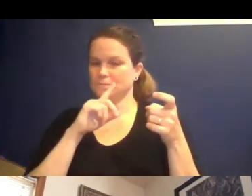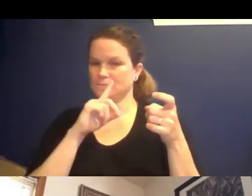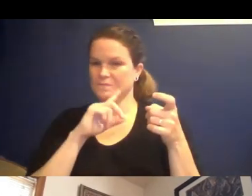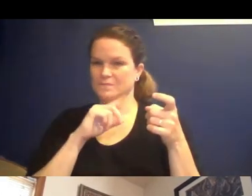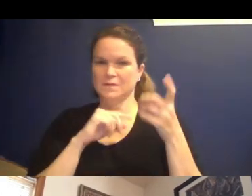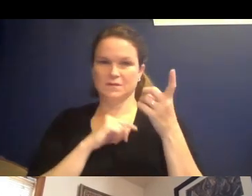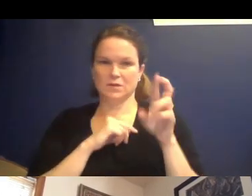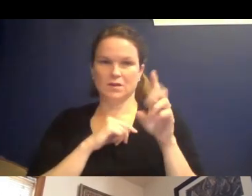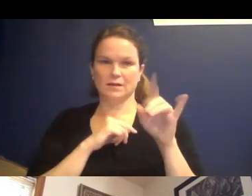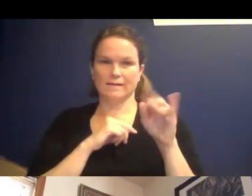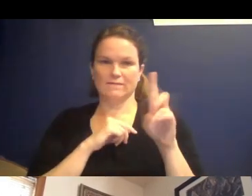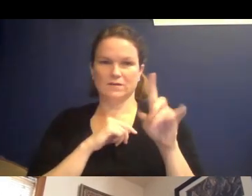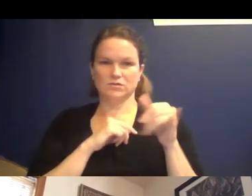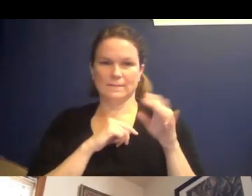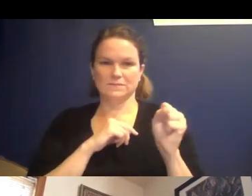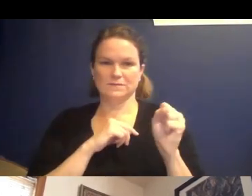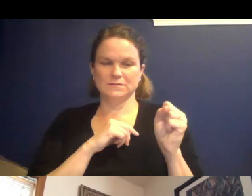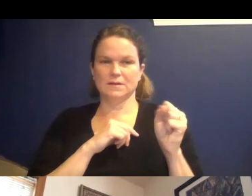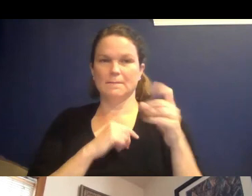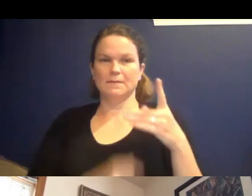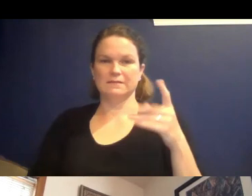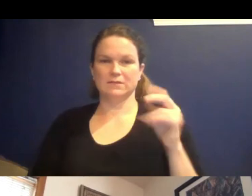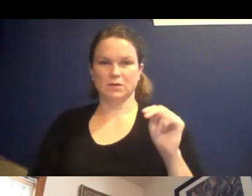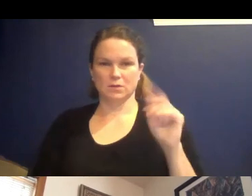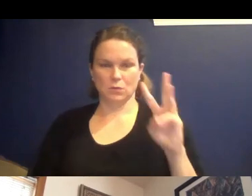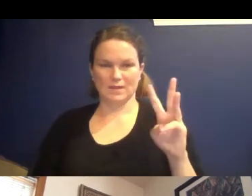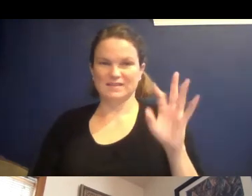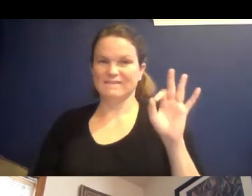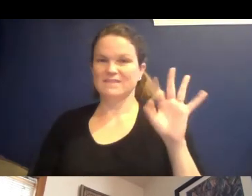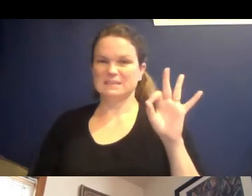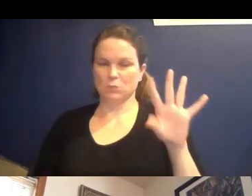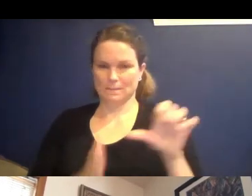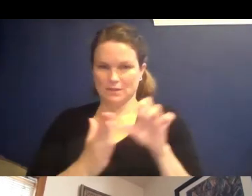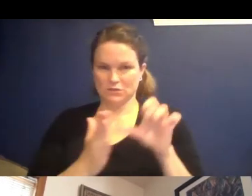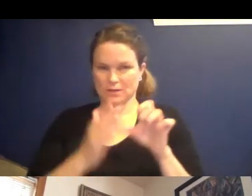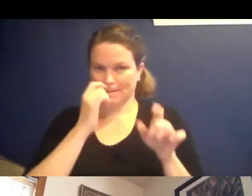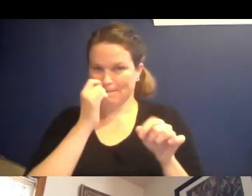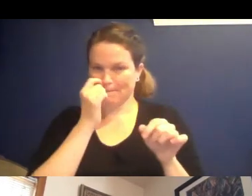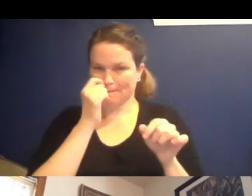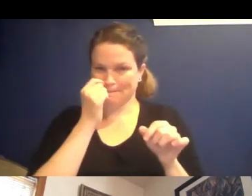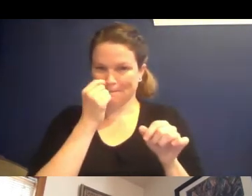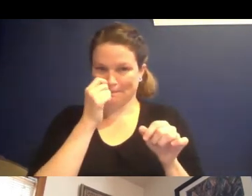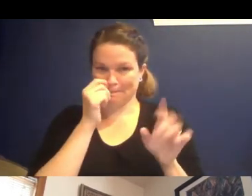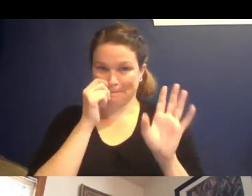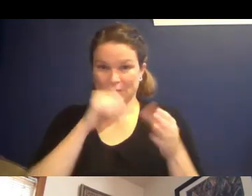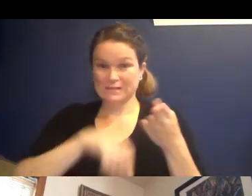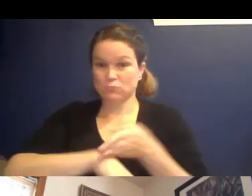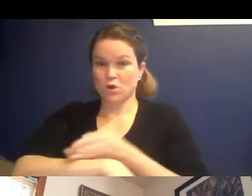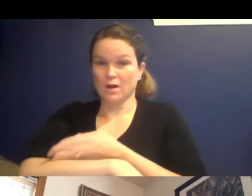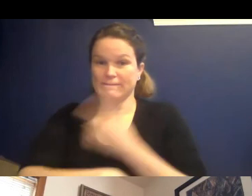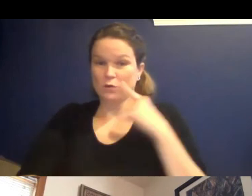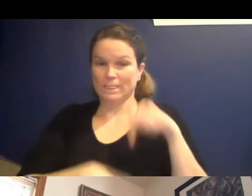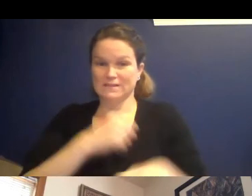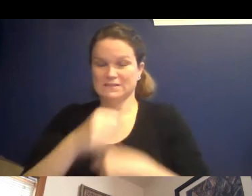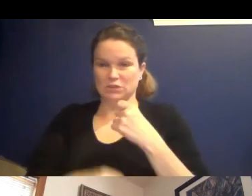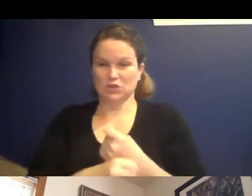Dr. David James Pacific Northwest Butterfly Facebook page. And this is the progress of this year's